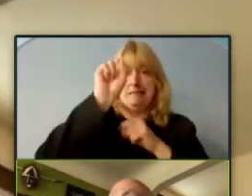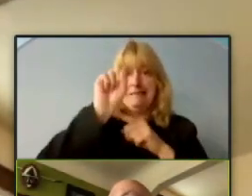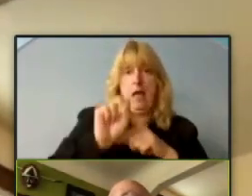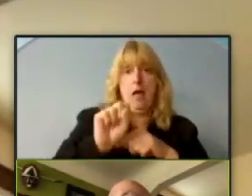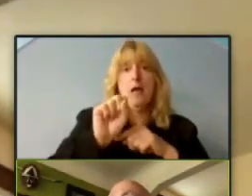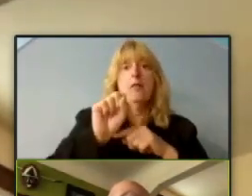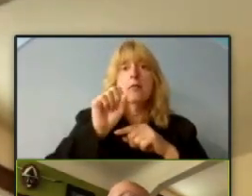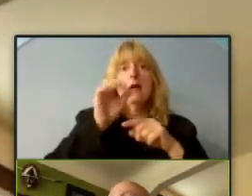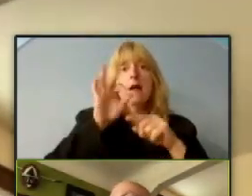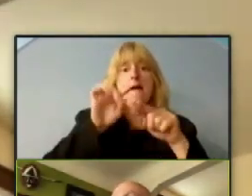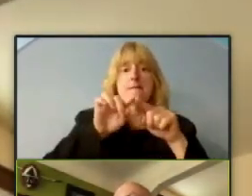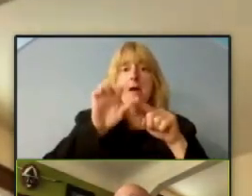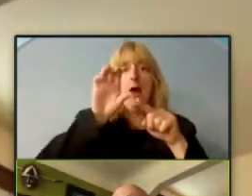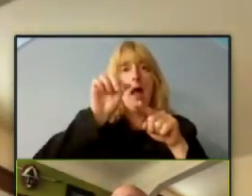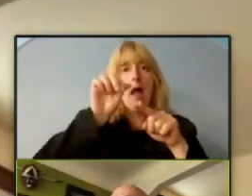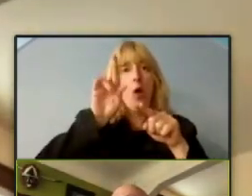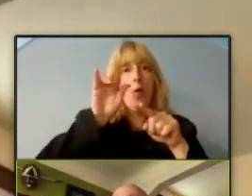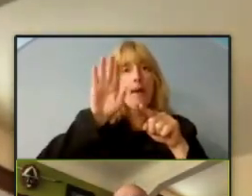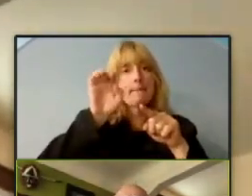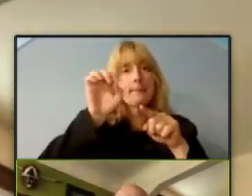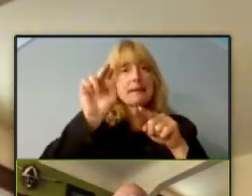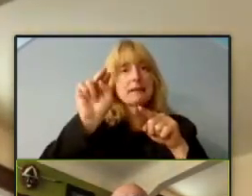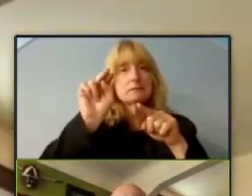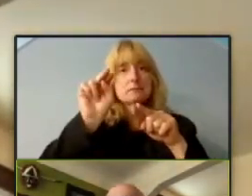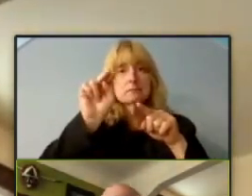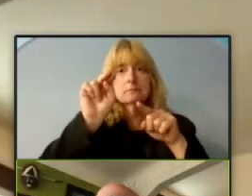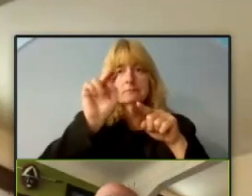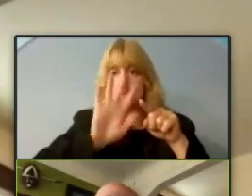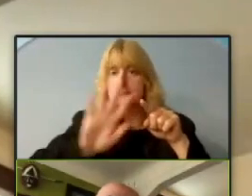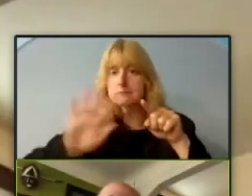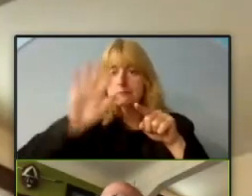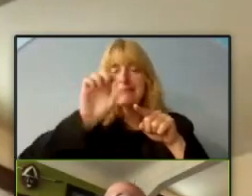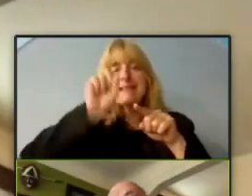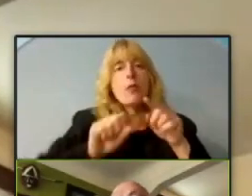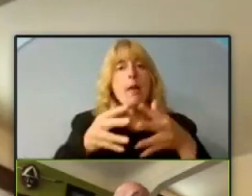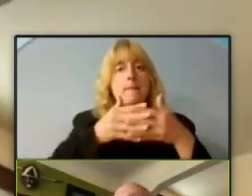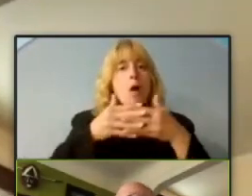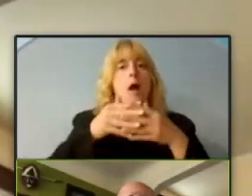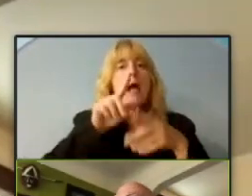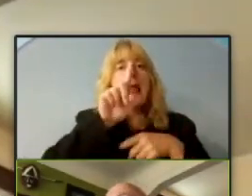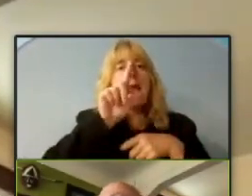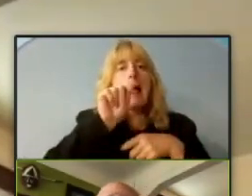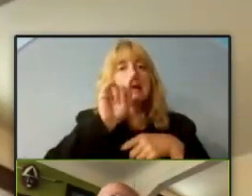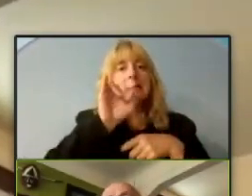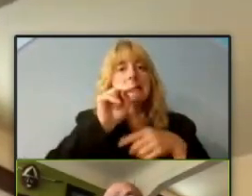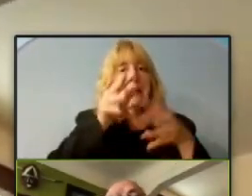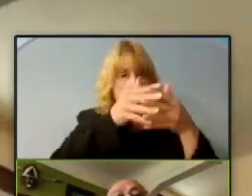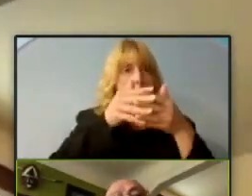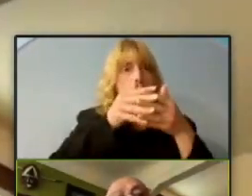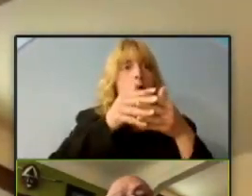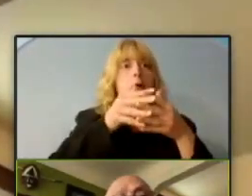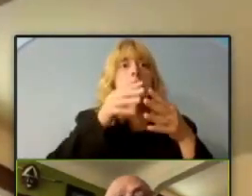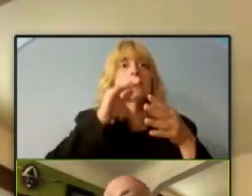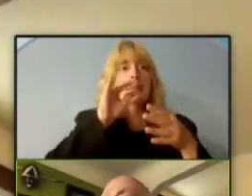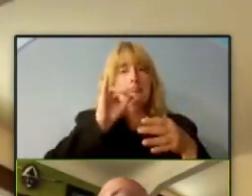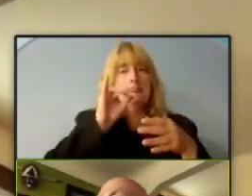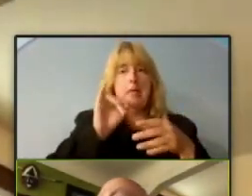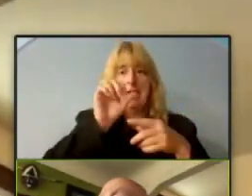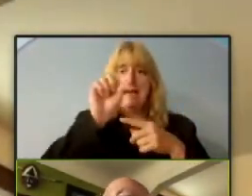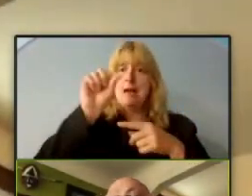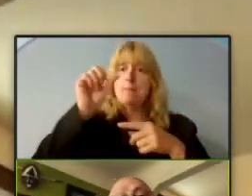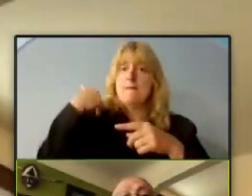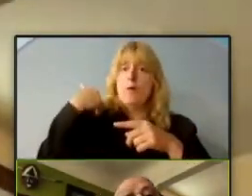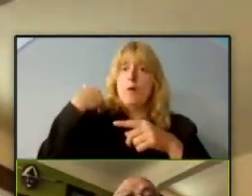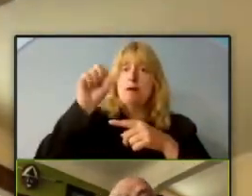South America, Latin America? That the first free Black community in what is now the US was in St. Augustine,